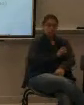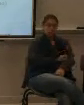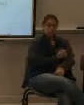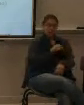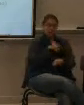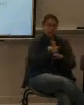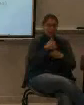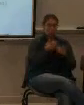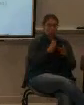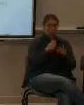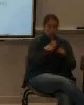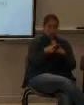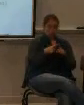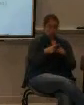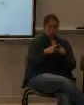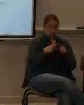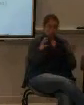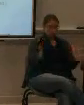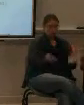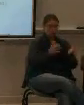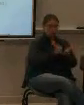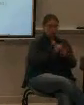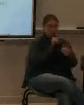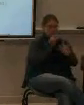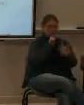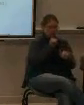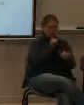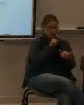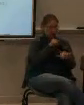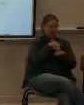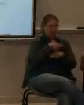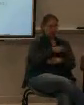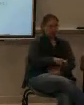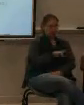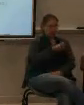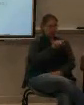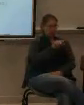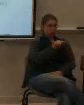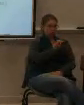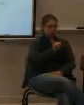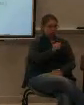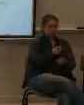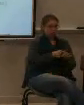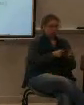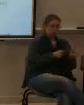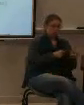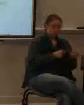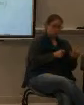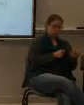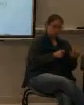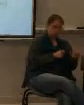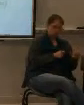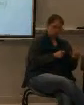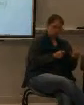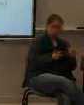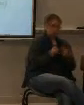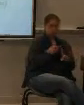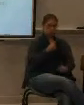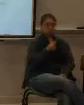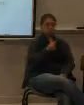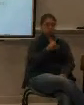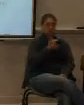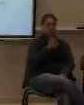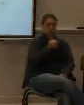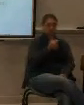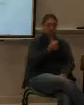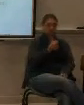at room temperature to drive that reaction at low rates from sulfide to sulfate. But